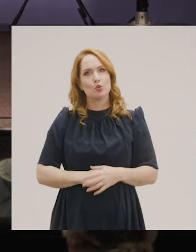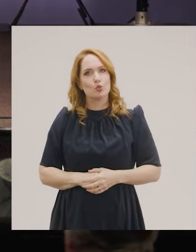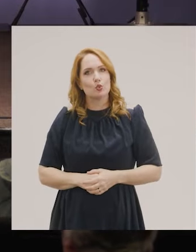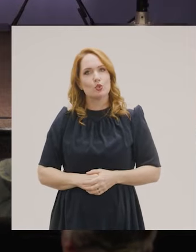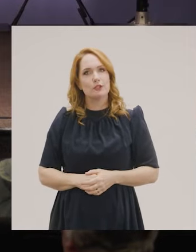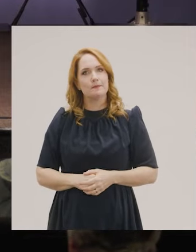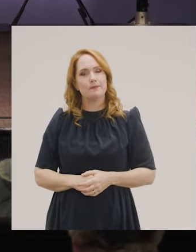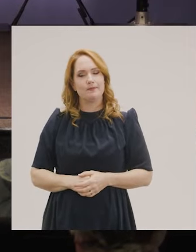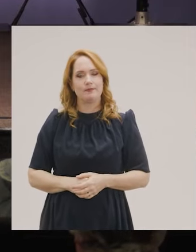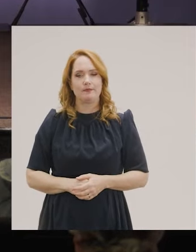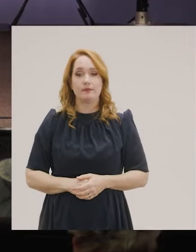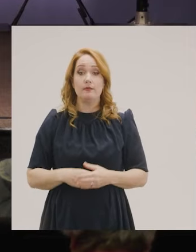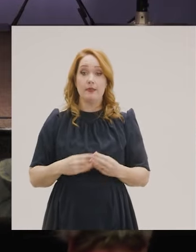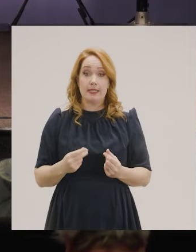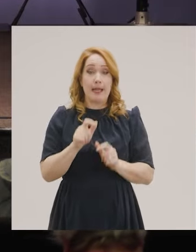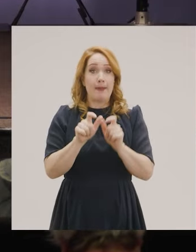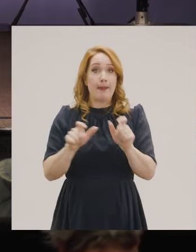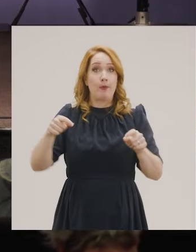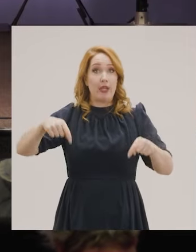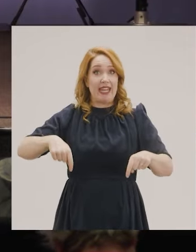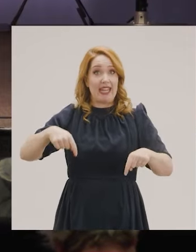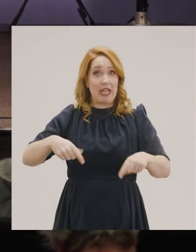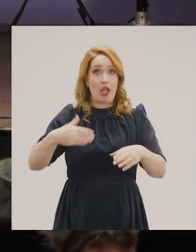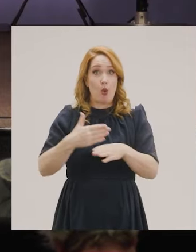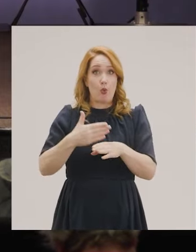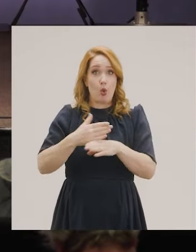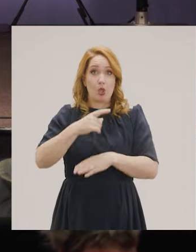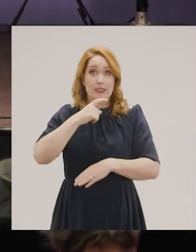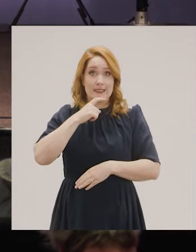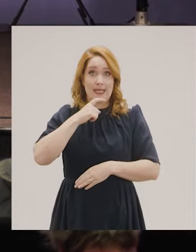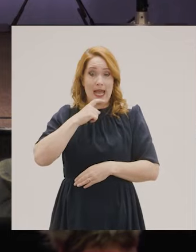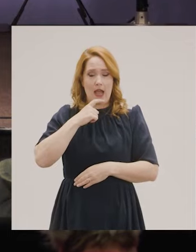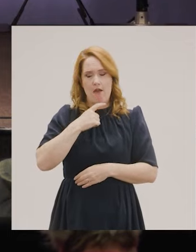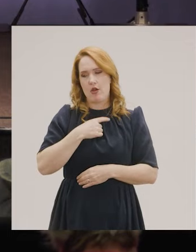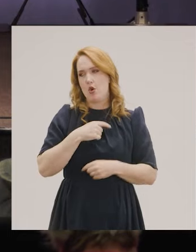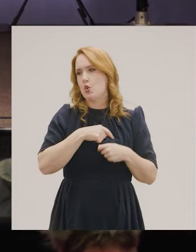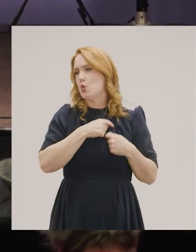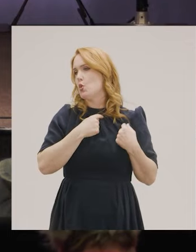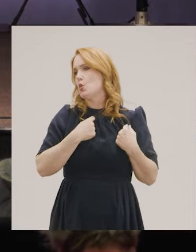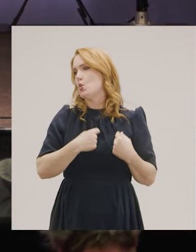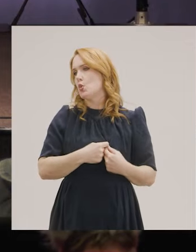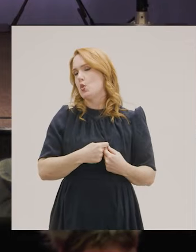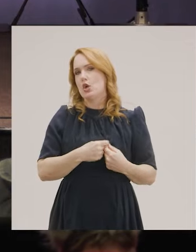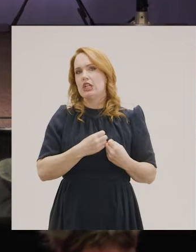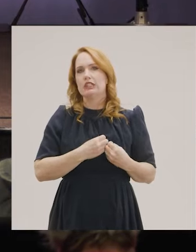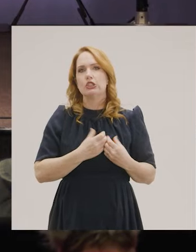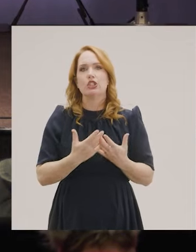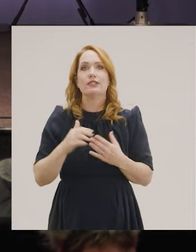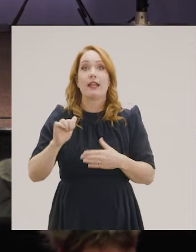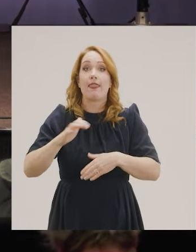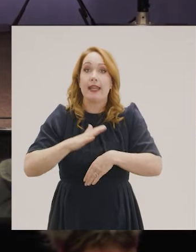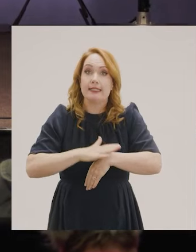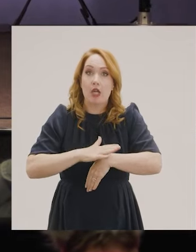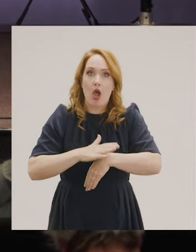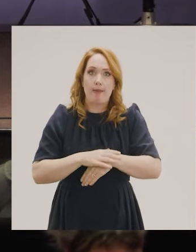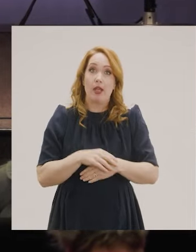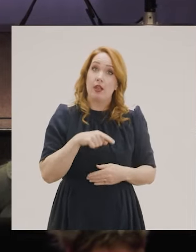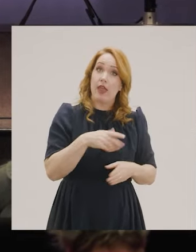thinking today, we have people that even work on our own staff that are massively generous with their time. As well